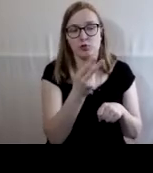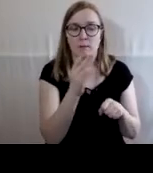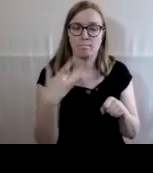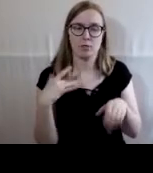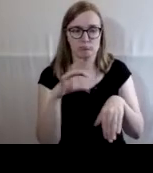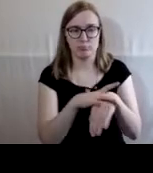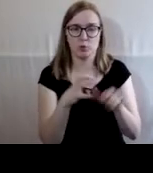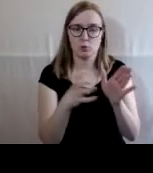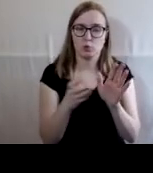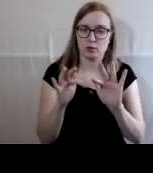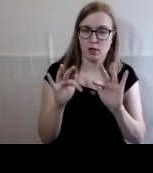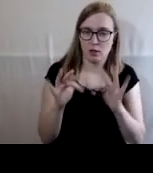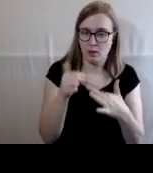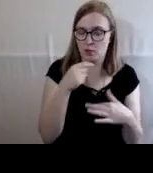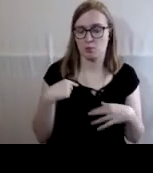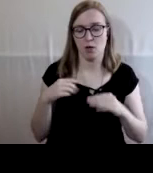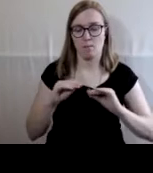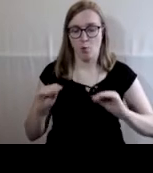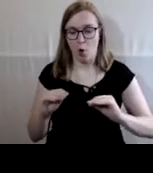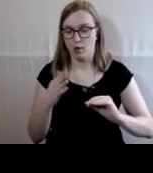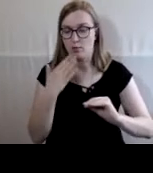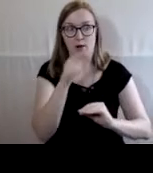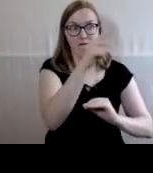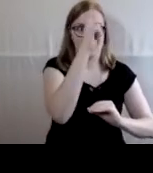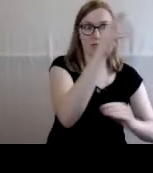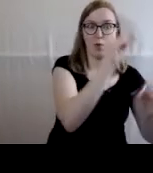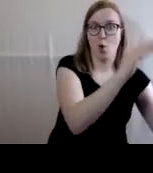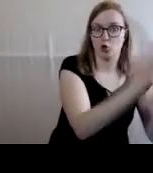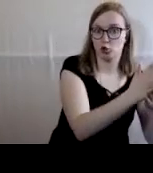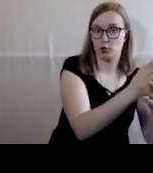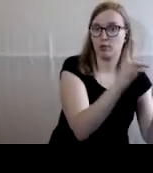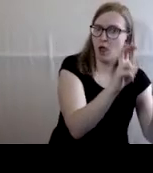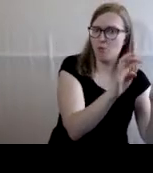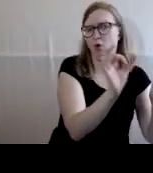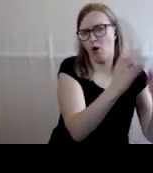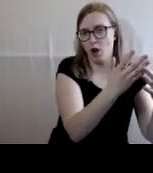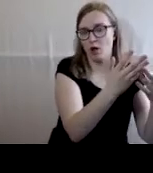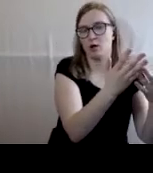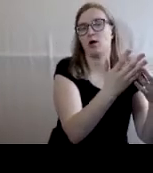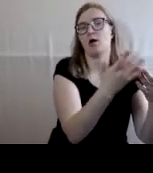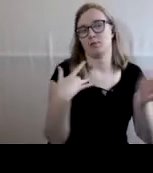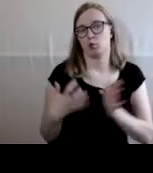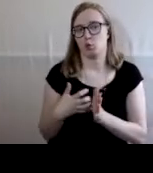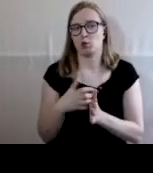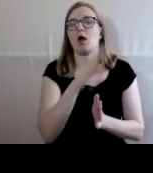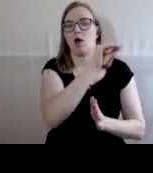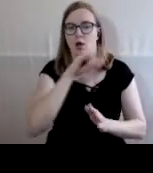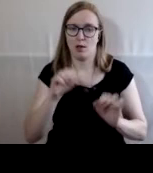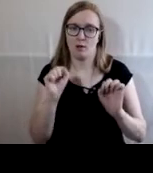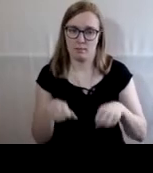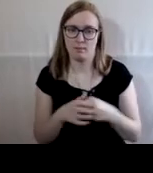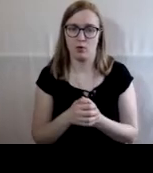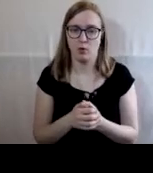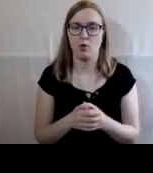are taught by them that you don't teach, and similarities in the expectations, what we call